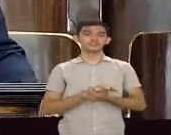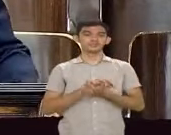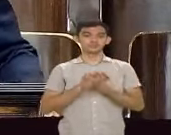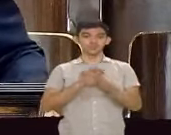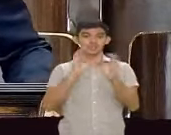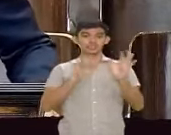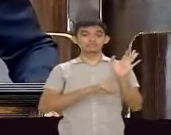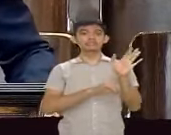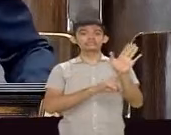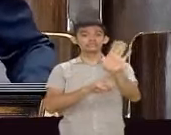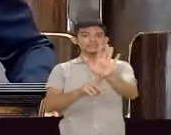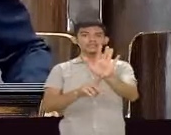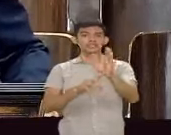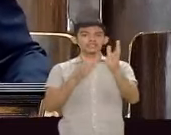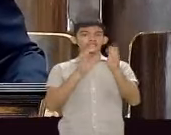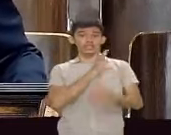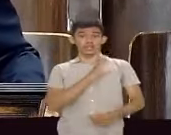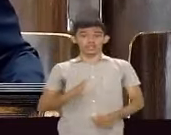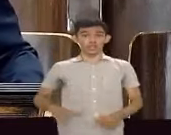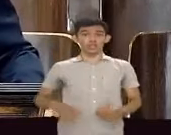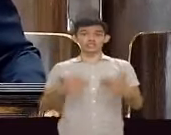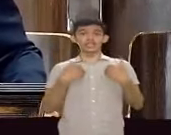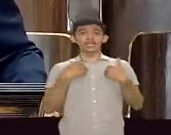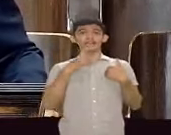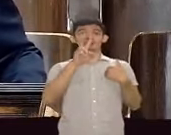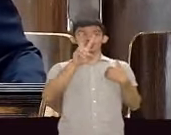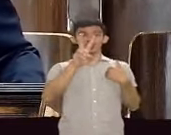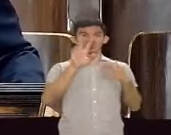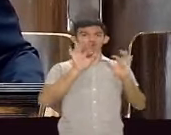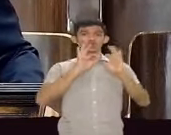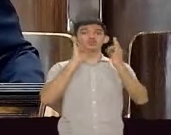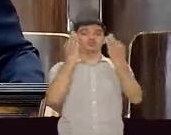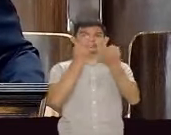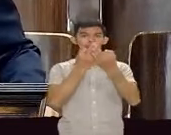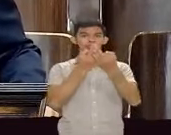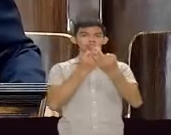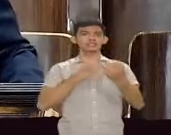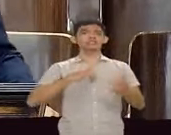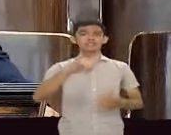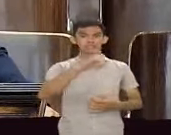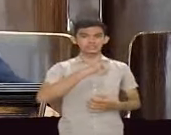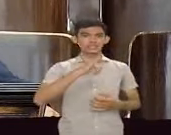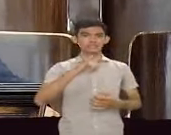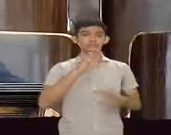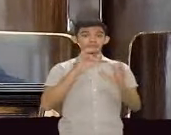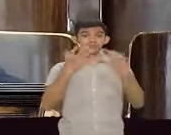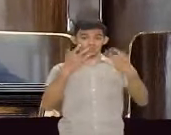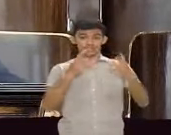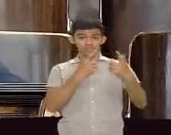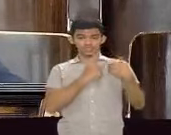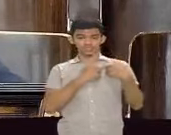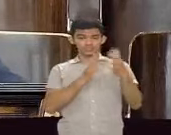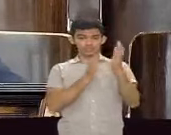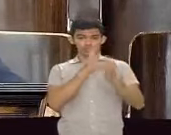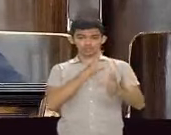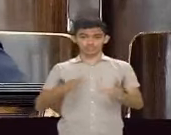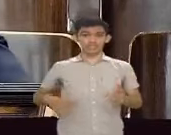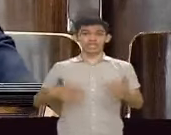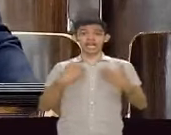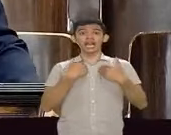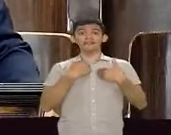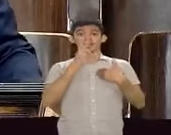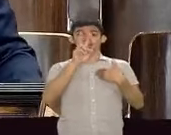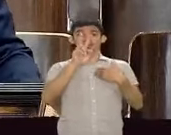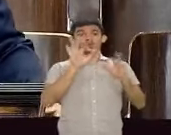that Christ has two families. Much like you and me. If you are saved and born again, say amen. Amen. You have